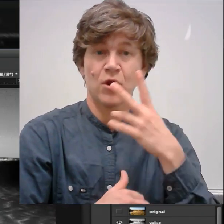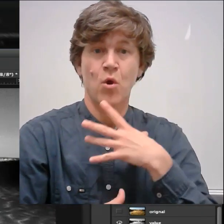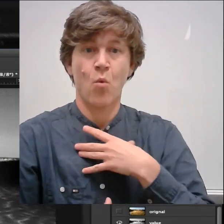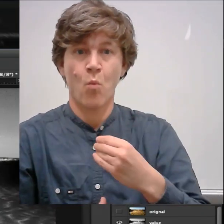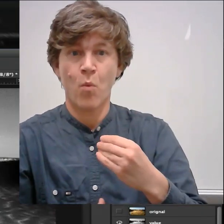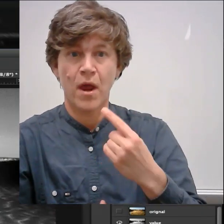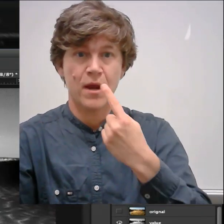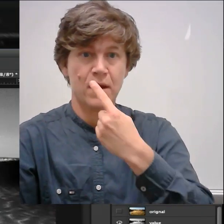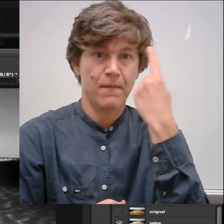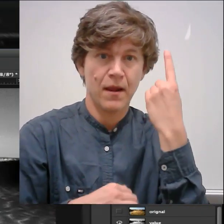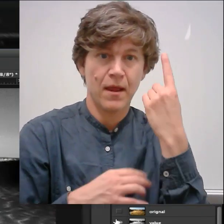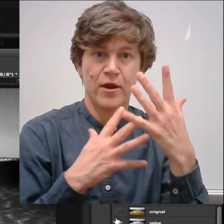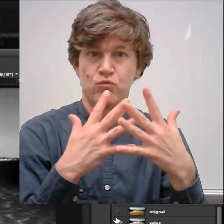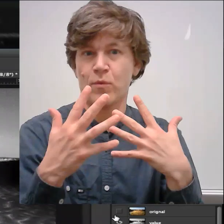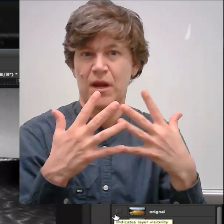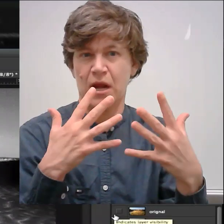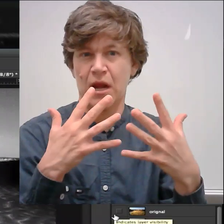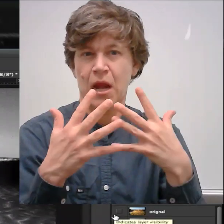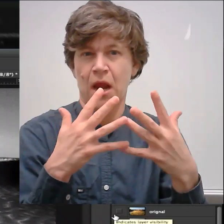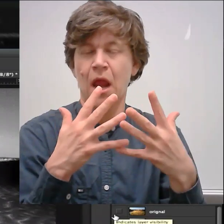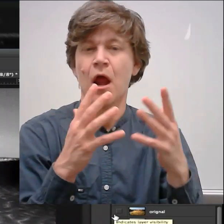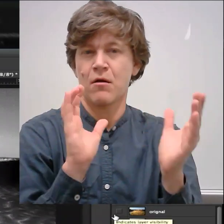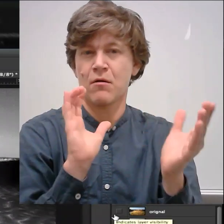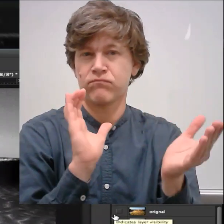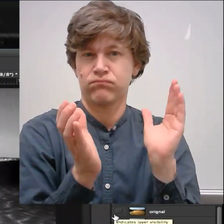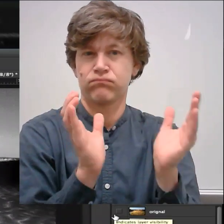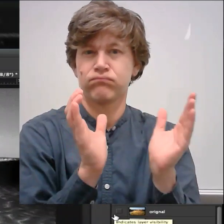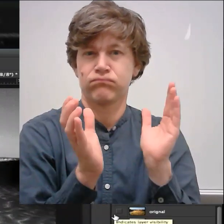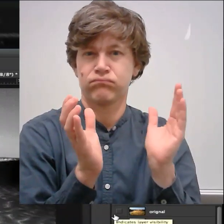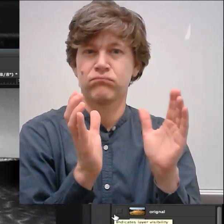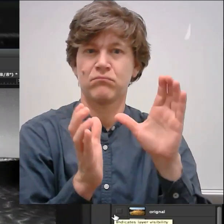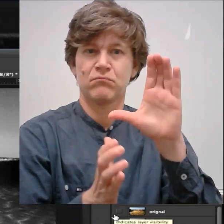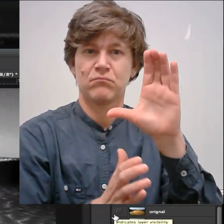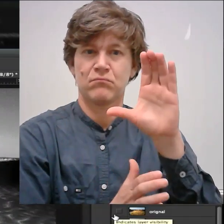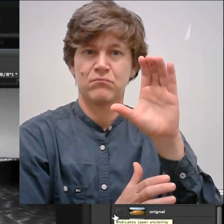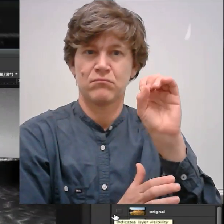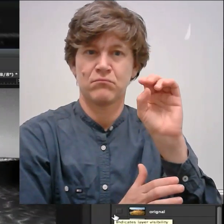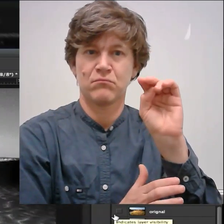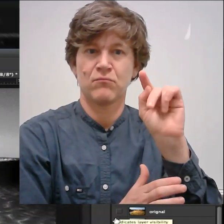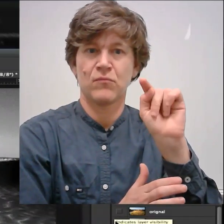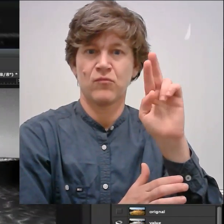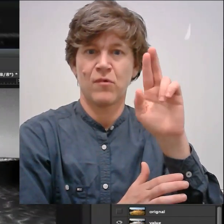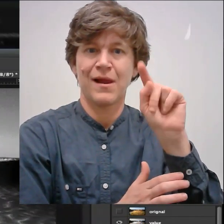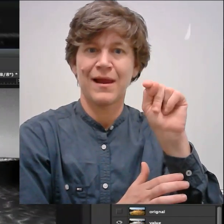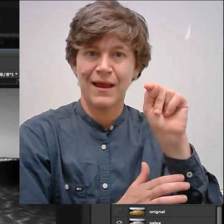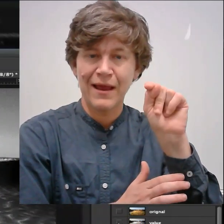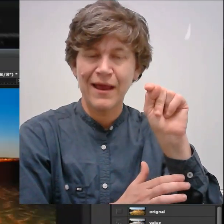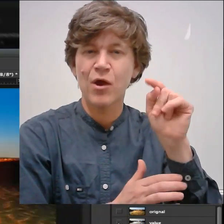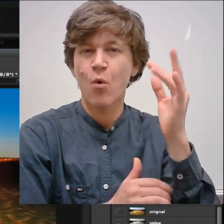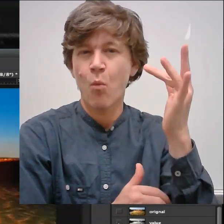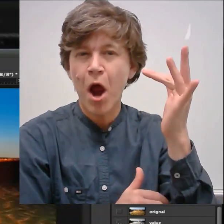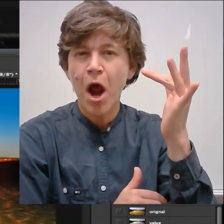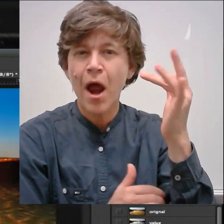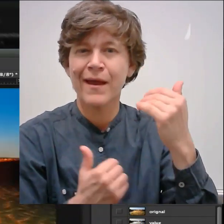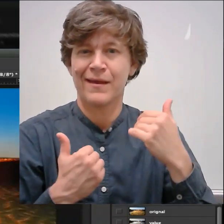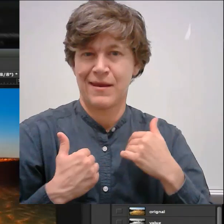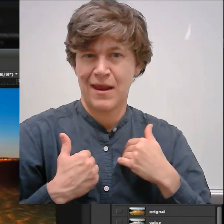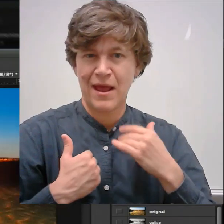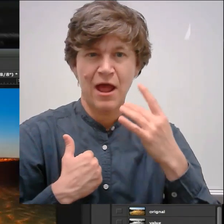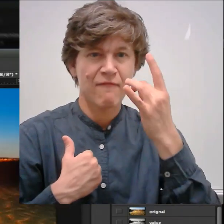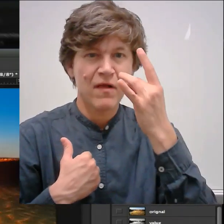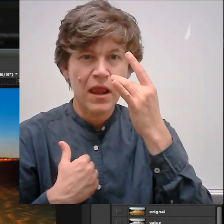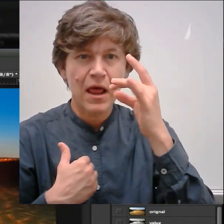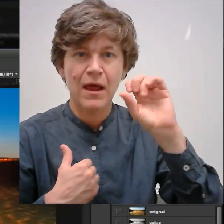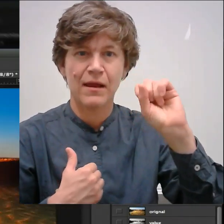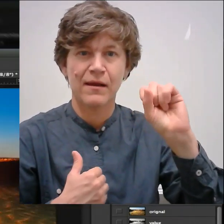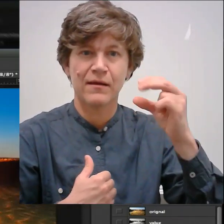black or a shade of gray. The contrast is visible in this image as a result of light and shadow. What if we change the settings to see